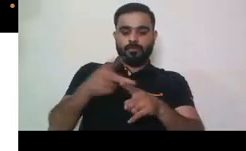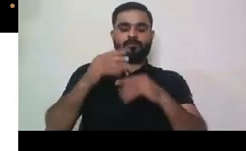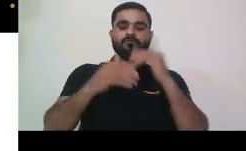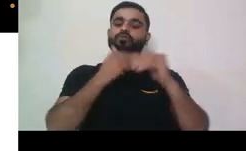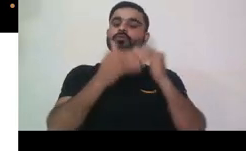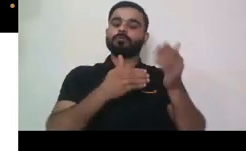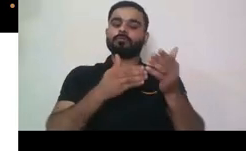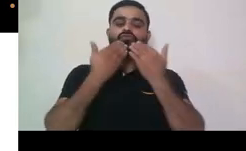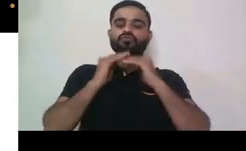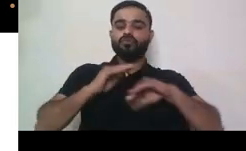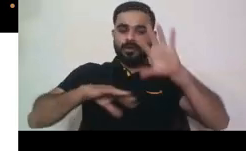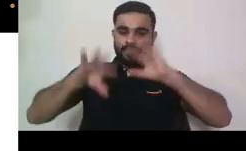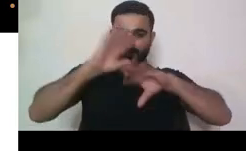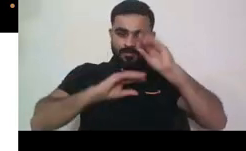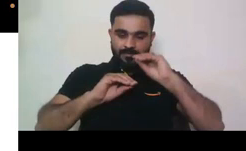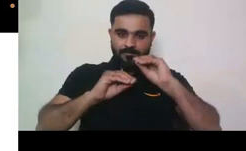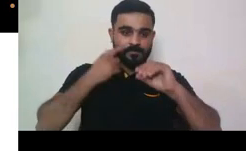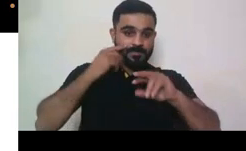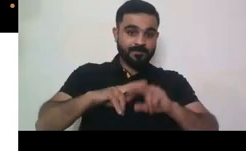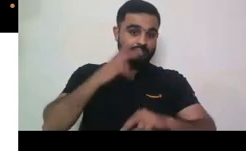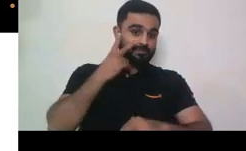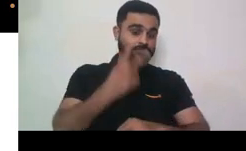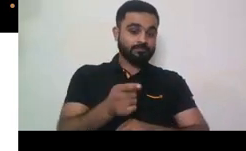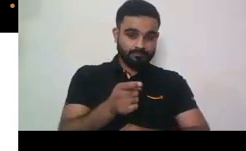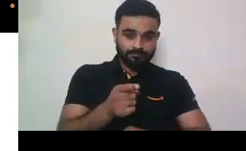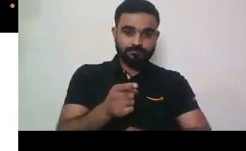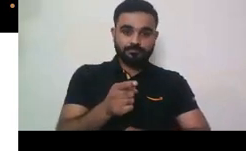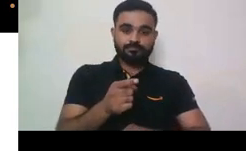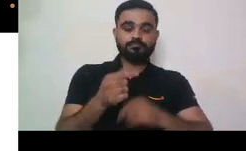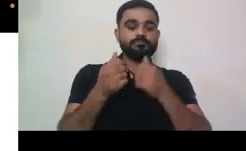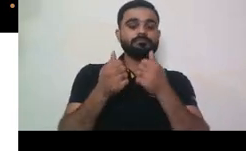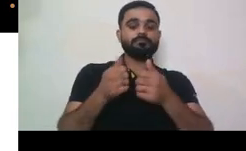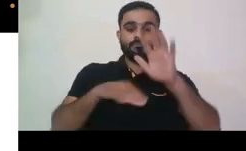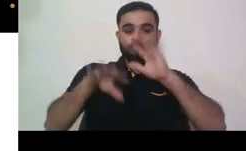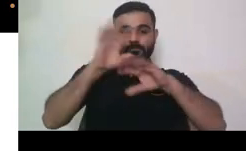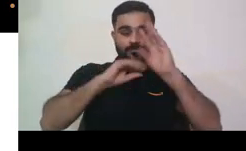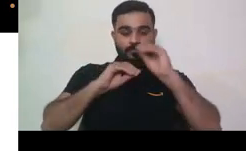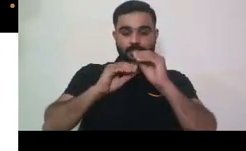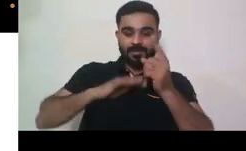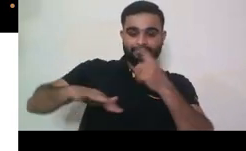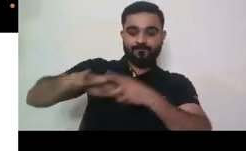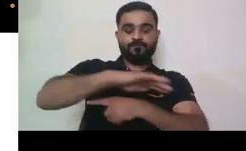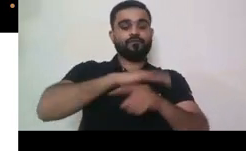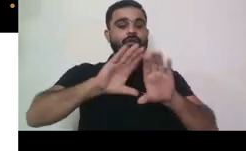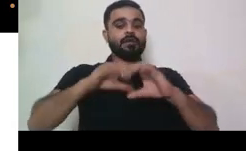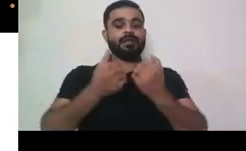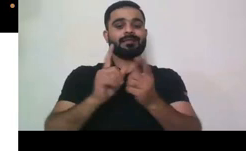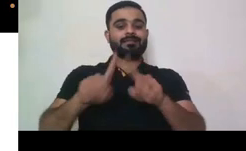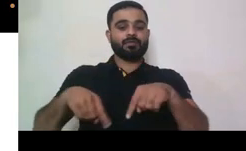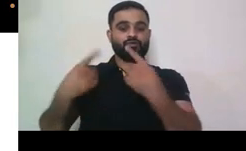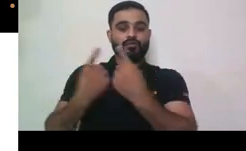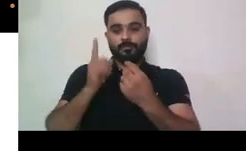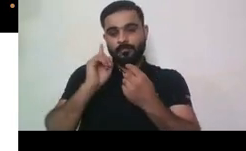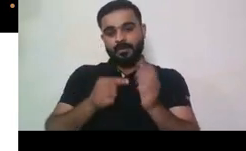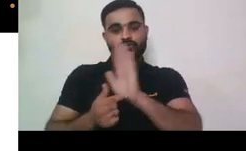development is student learning. And if you see the good learning atmosphere in our classrooms, definitely it shows